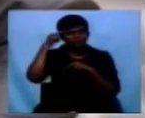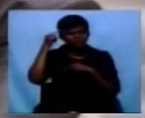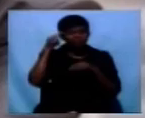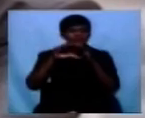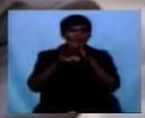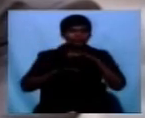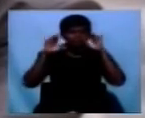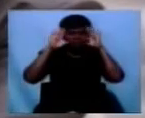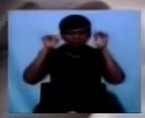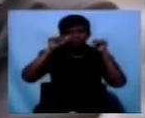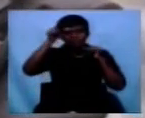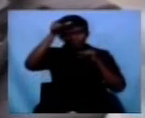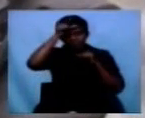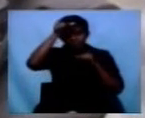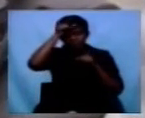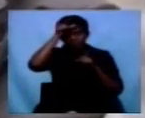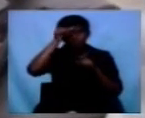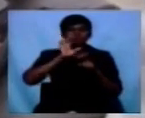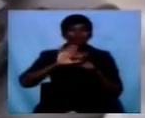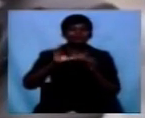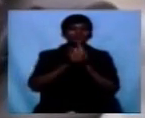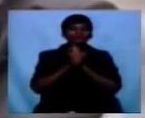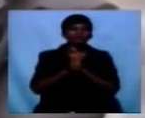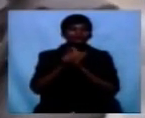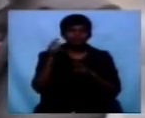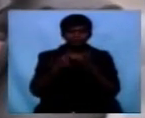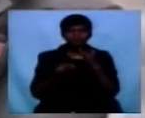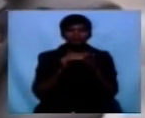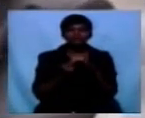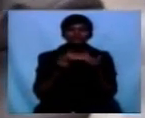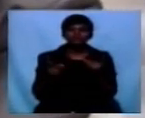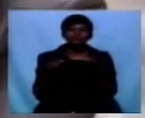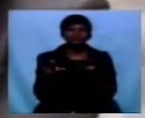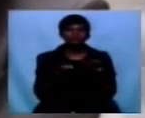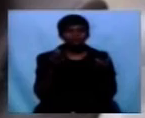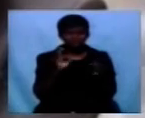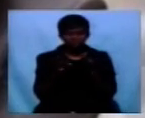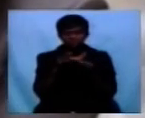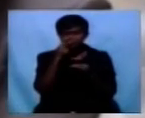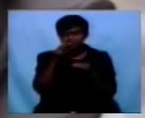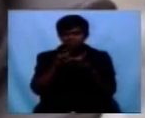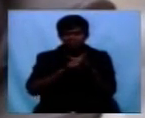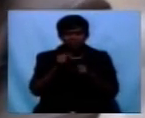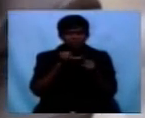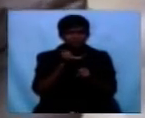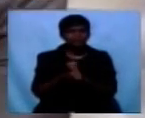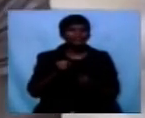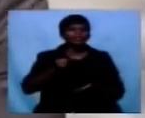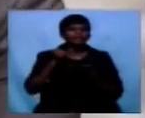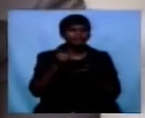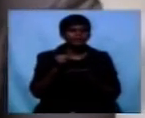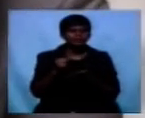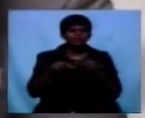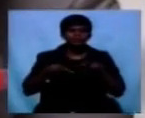Excellency President Lungu's stewardship, and that's what we are doing. If you check the next year's budget, road sector alone